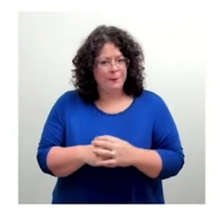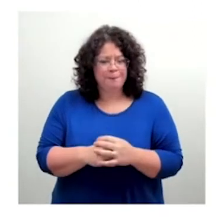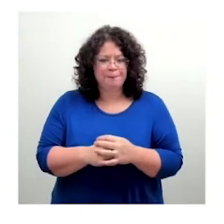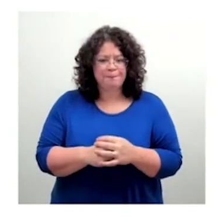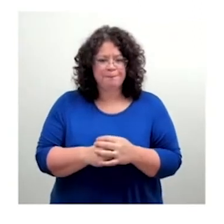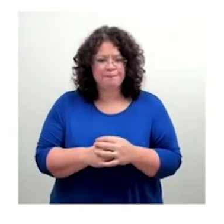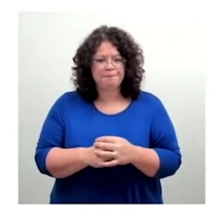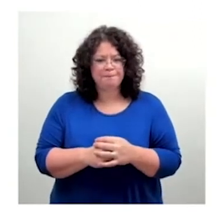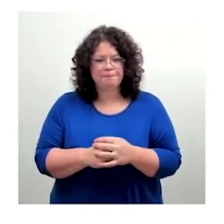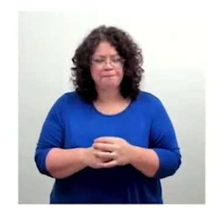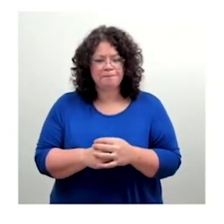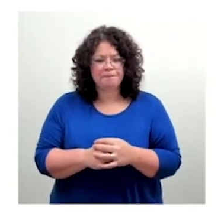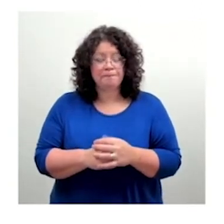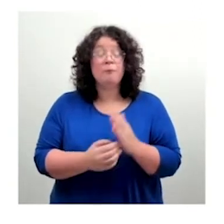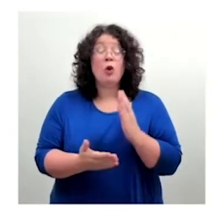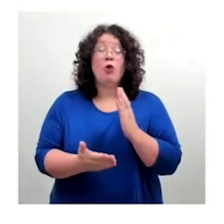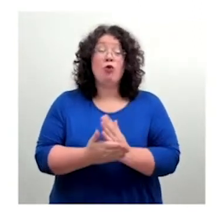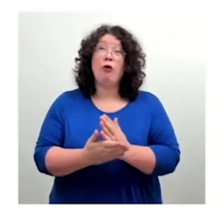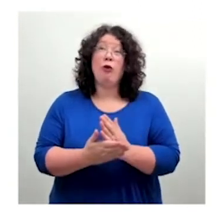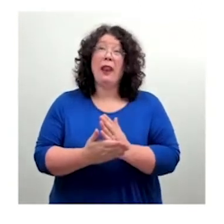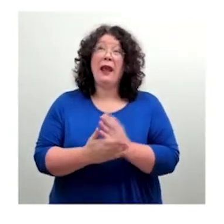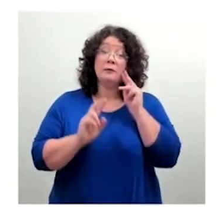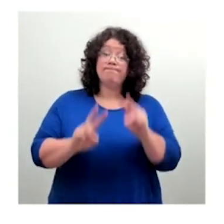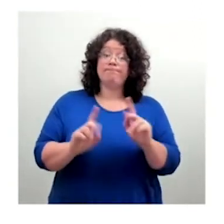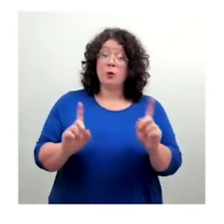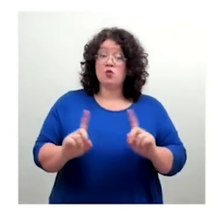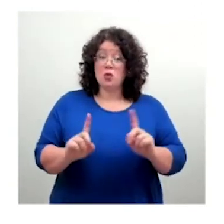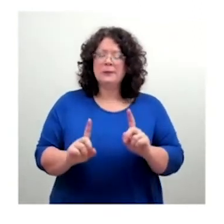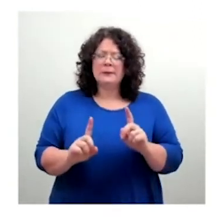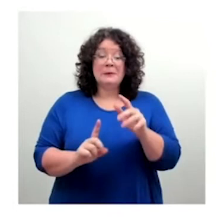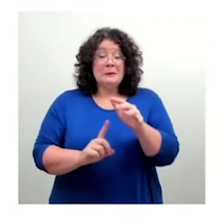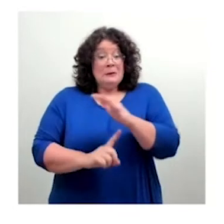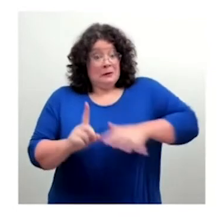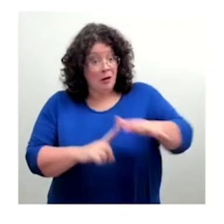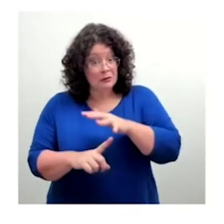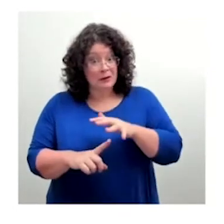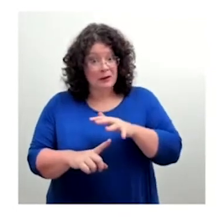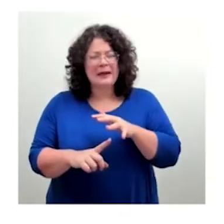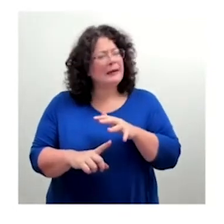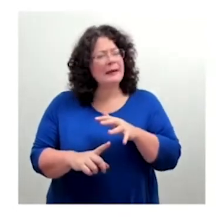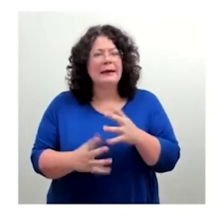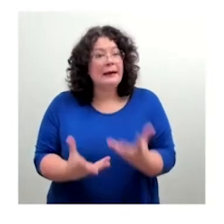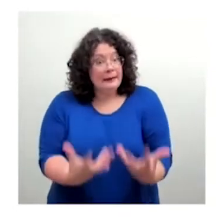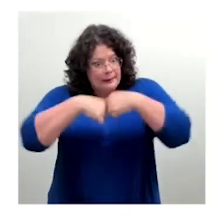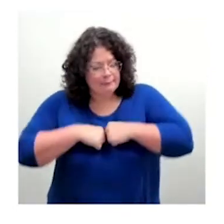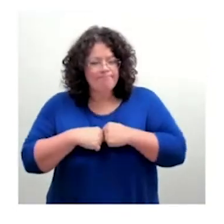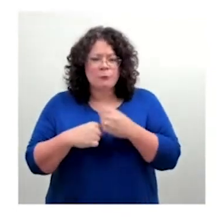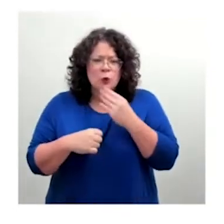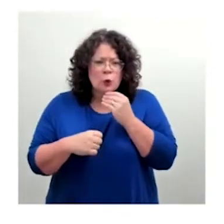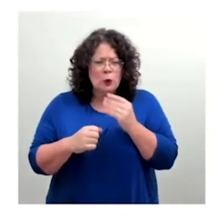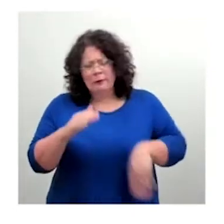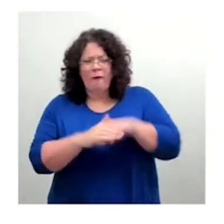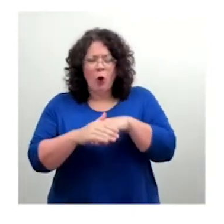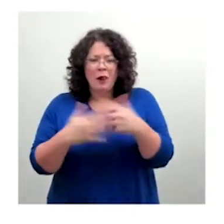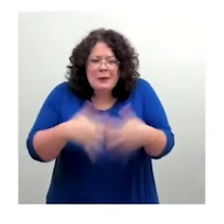That's probably an obvious statement to many of you, but one that's come clearly through in our work. And I suppose